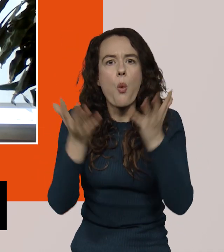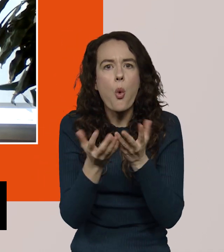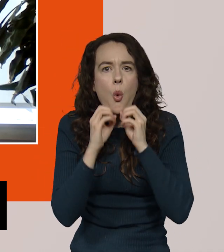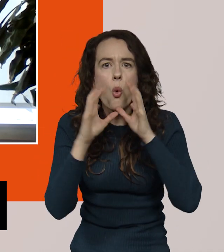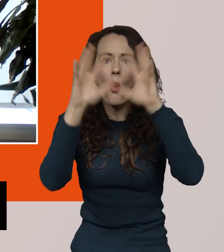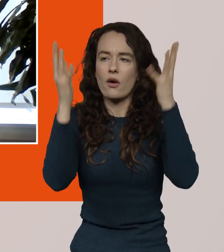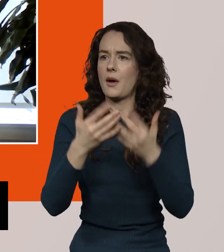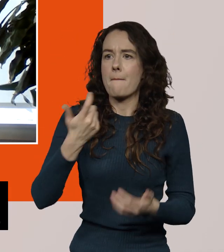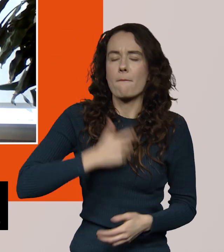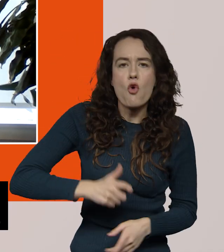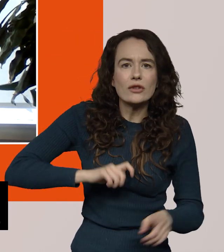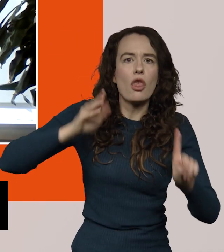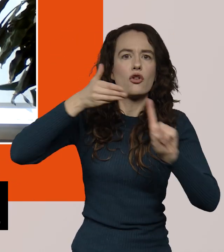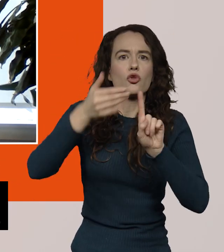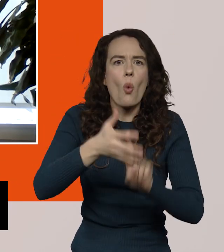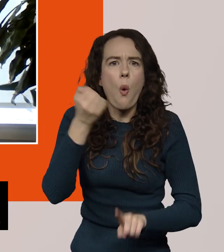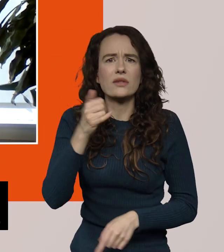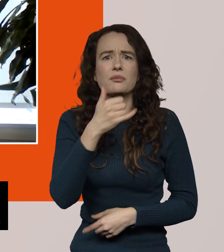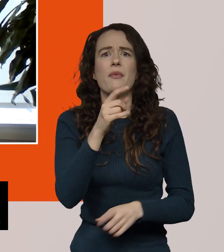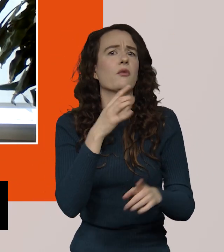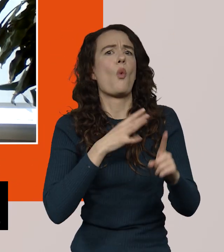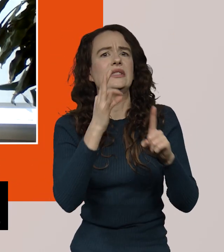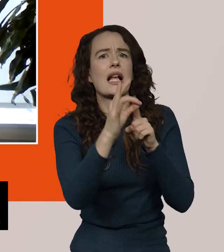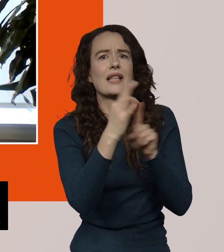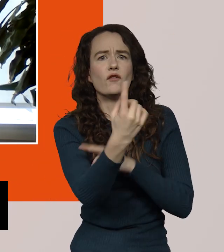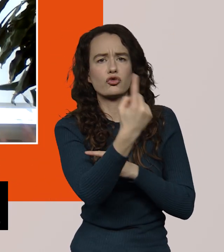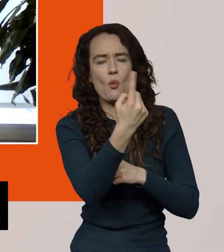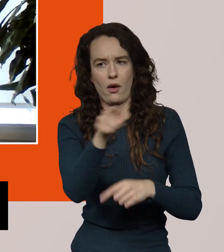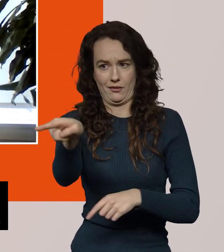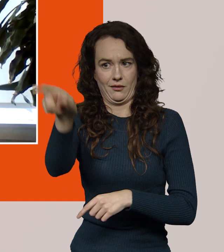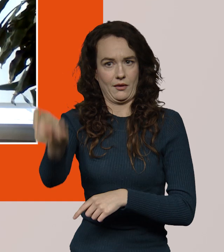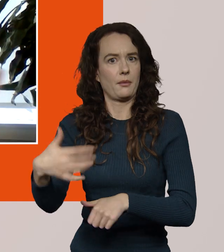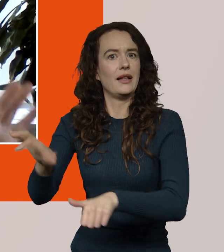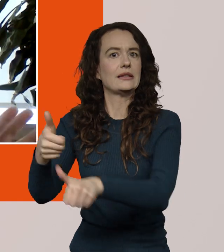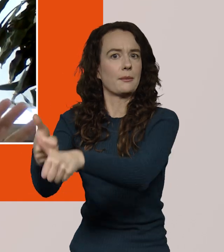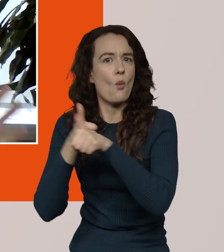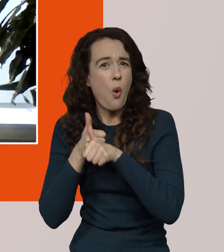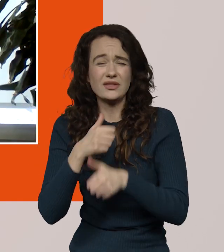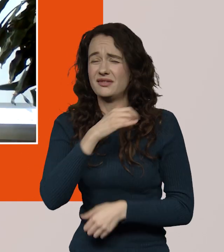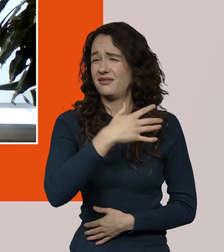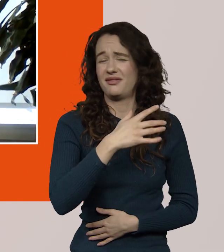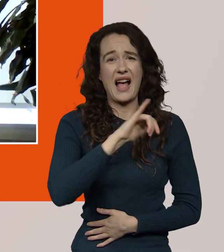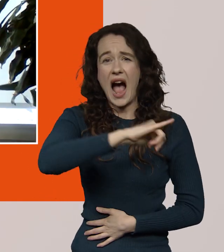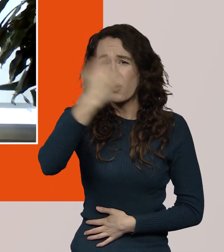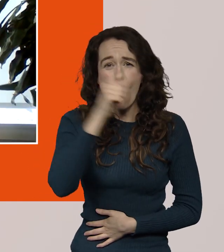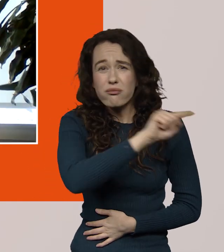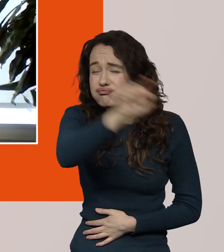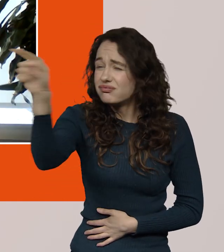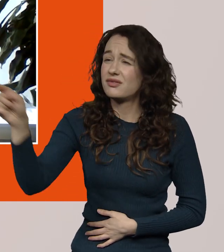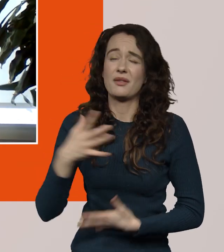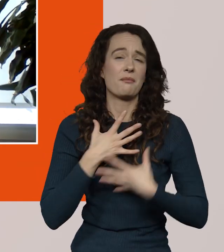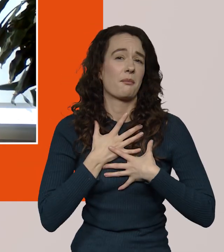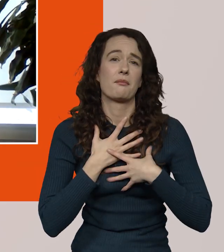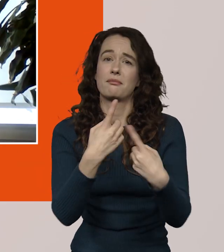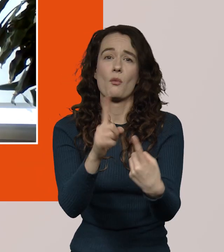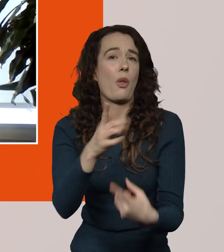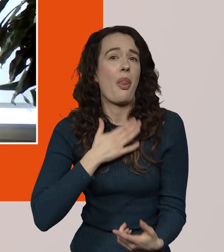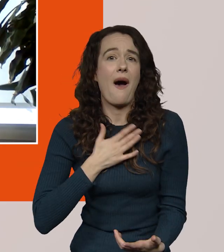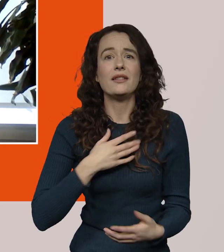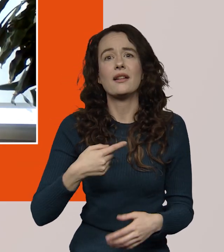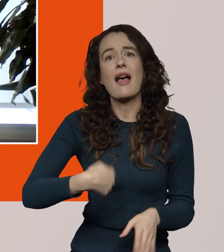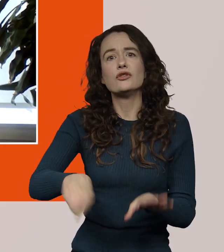that? Even someone as fabulous as Oti and Lindsay. I think it was the children at Roslyn Park really